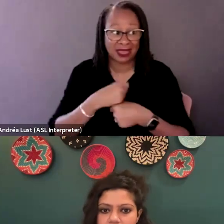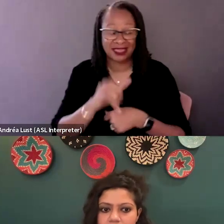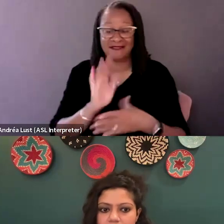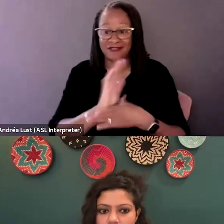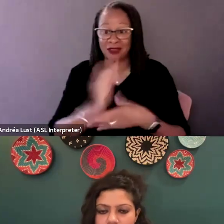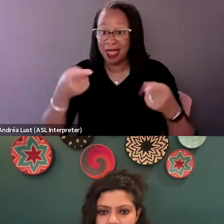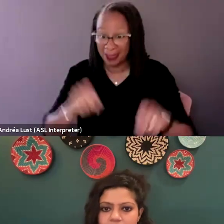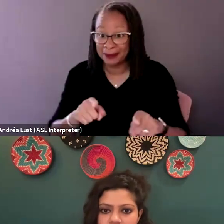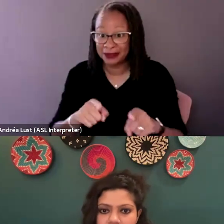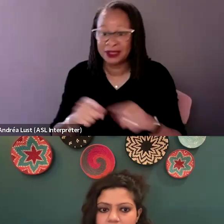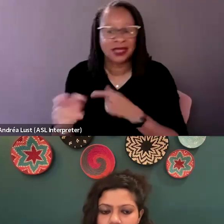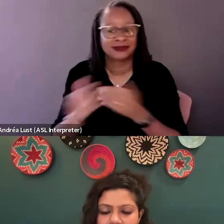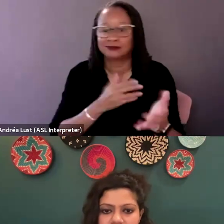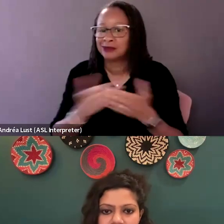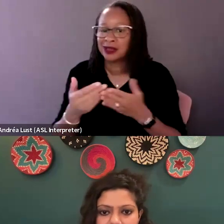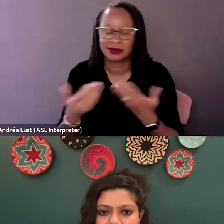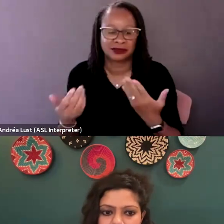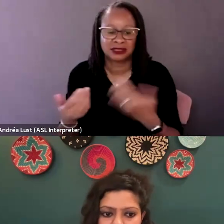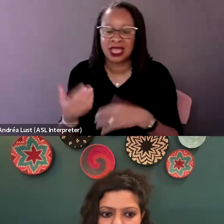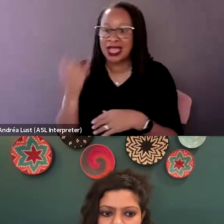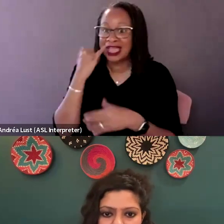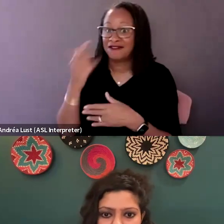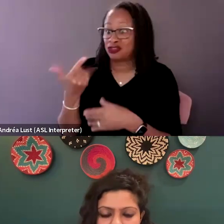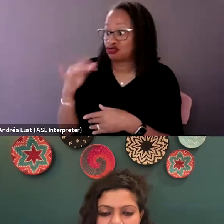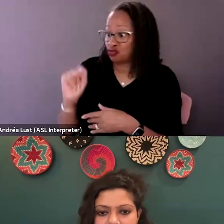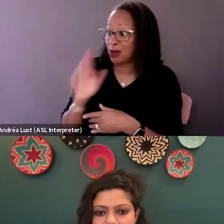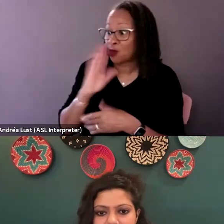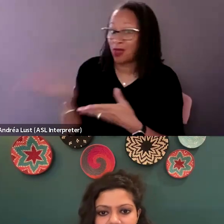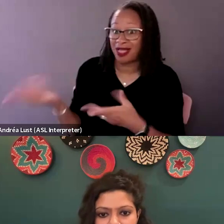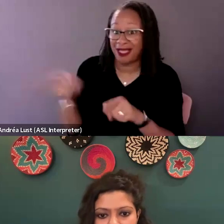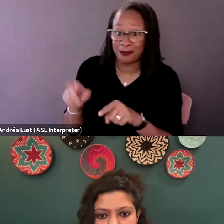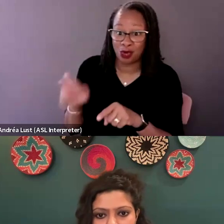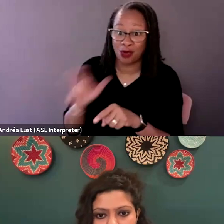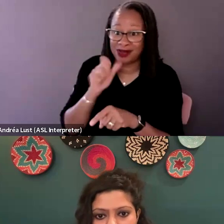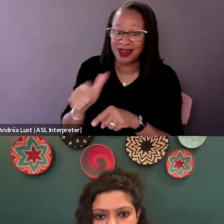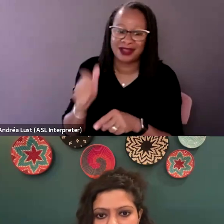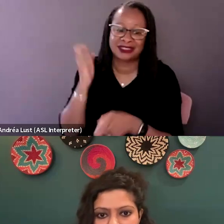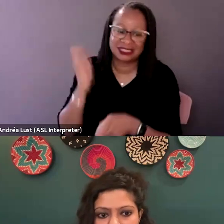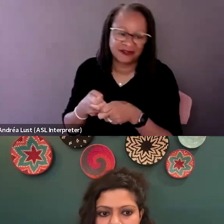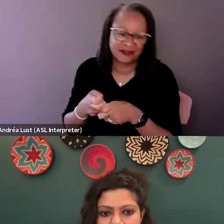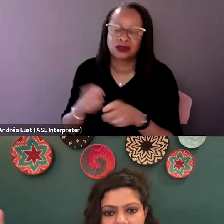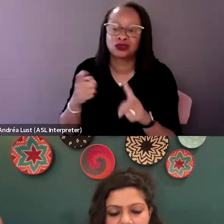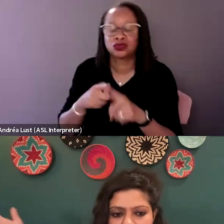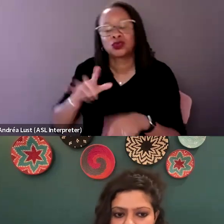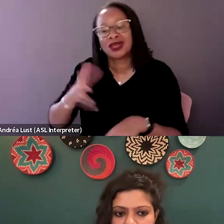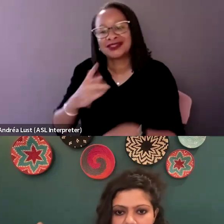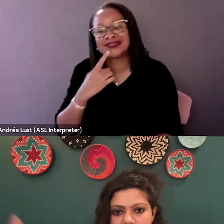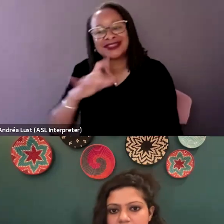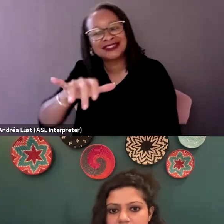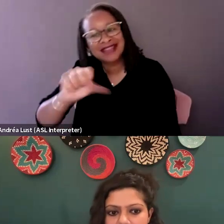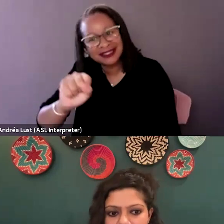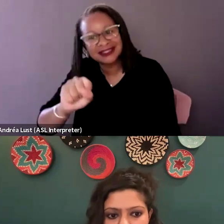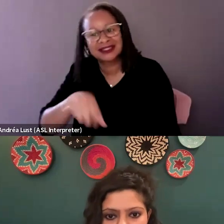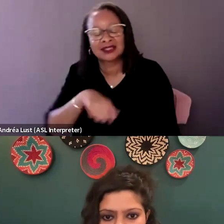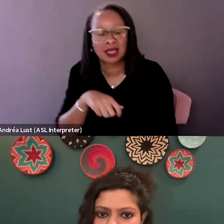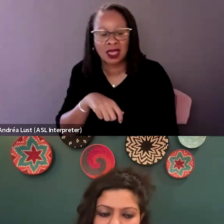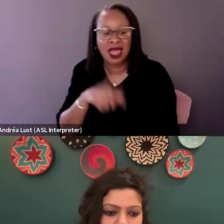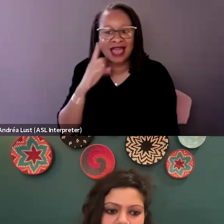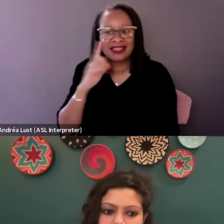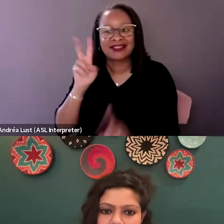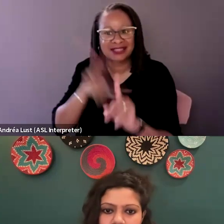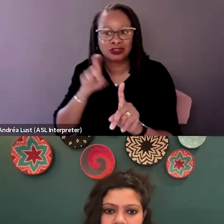a language, as a grammar, and that's geography is not the best kind of lens through